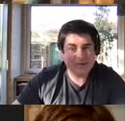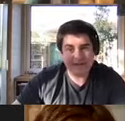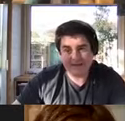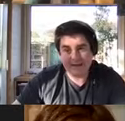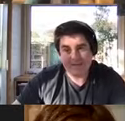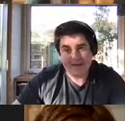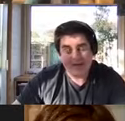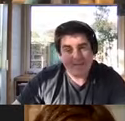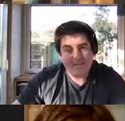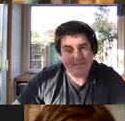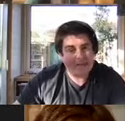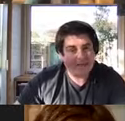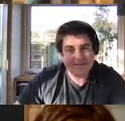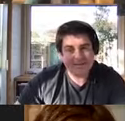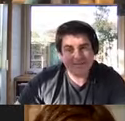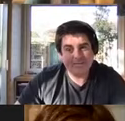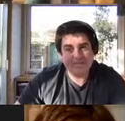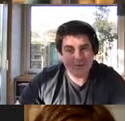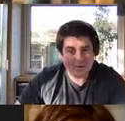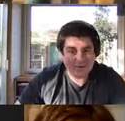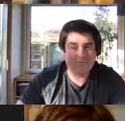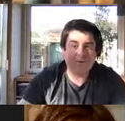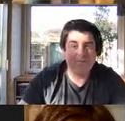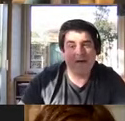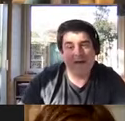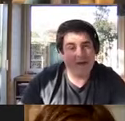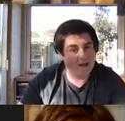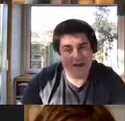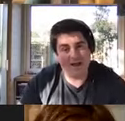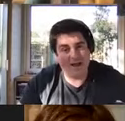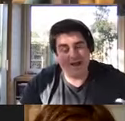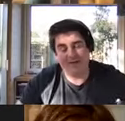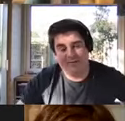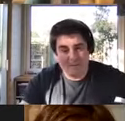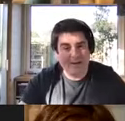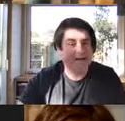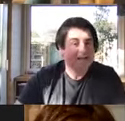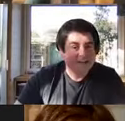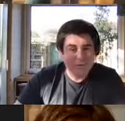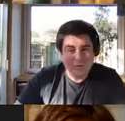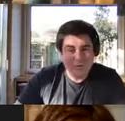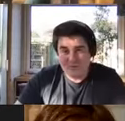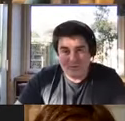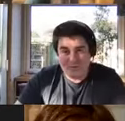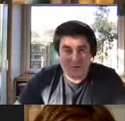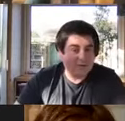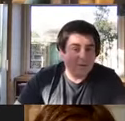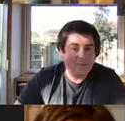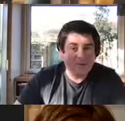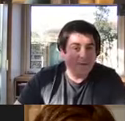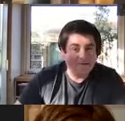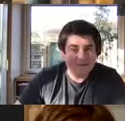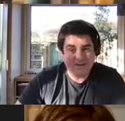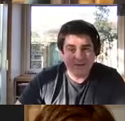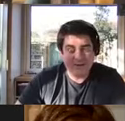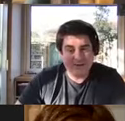from India, here's some quotes from a kind of popular school geography book. There might be